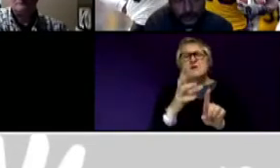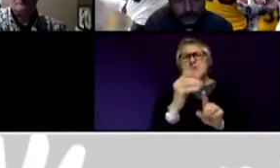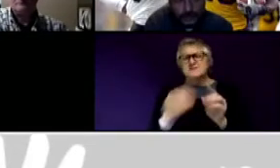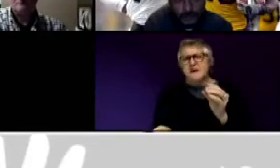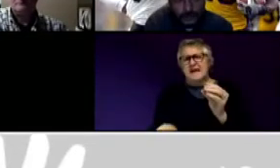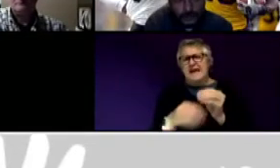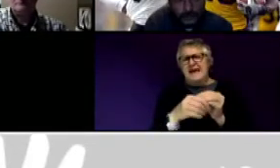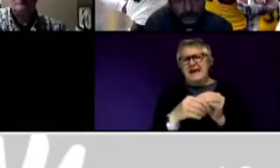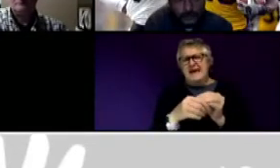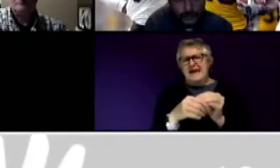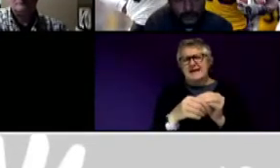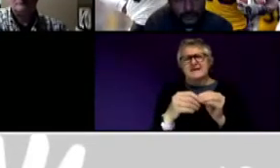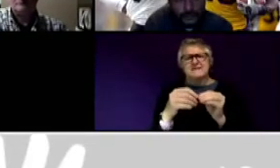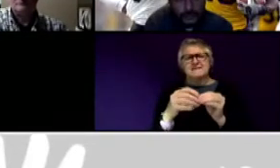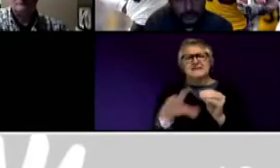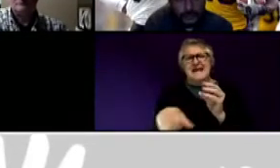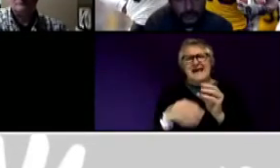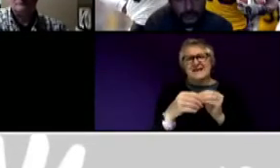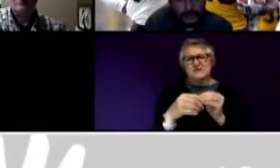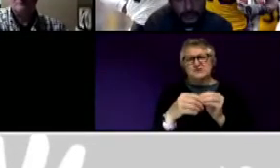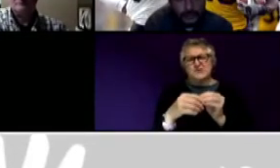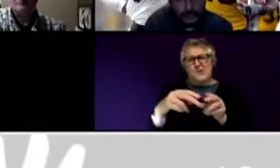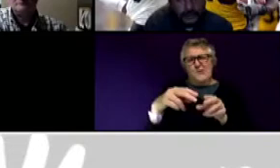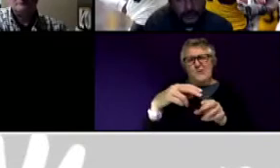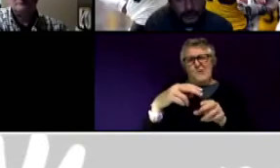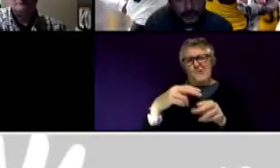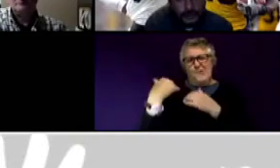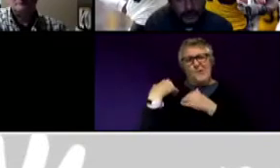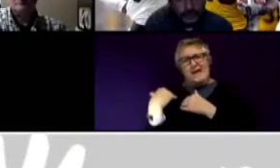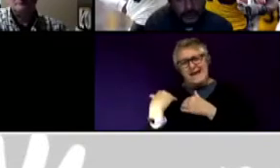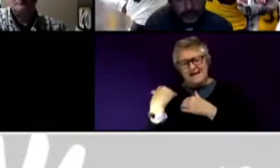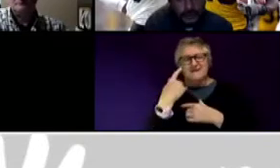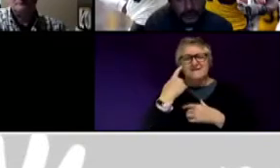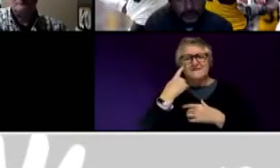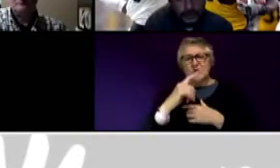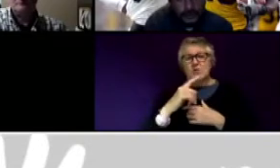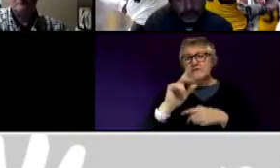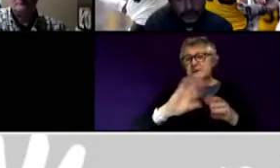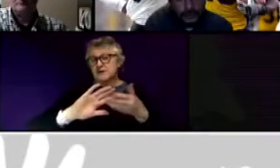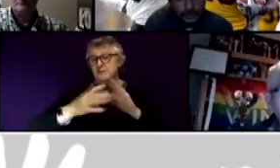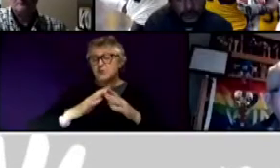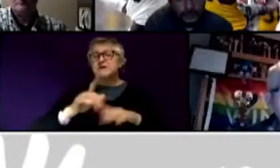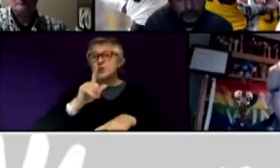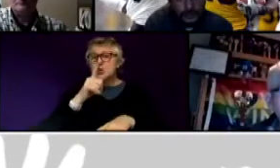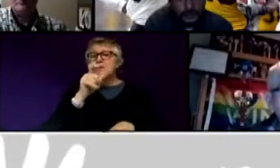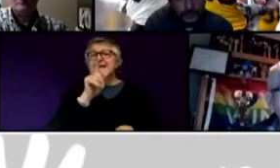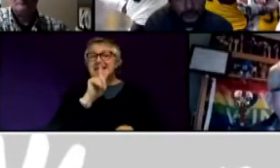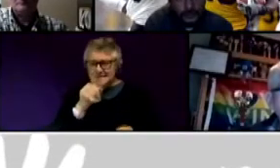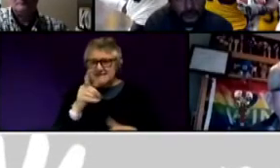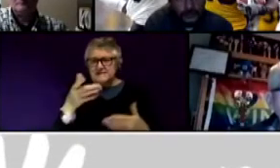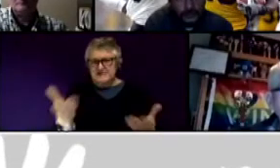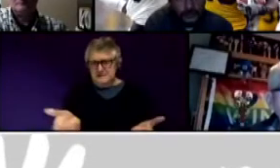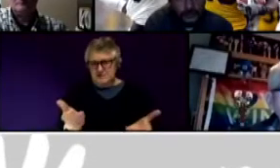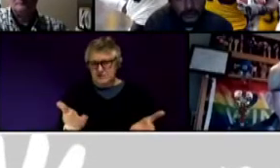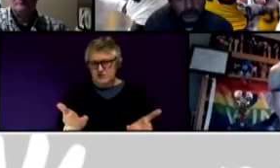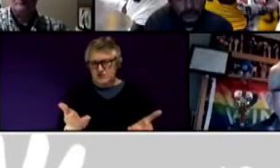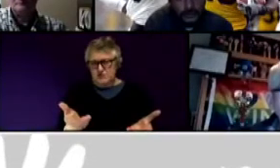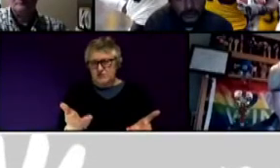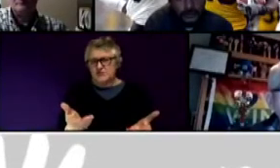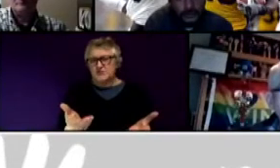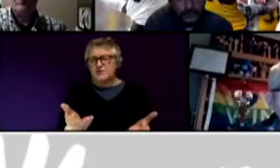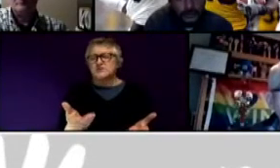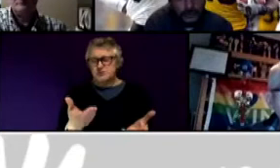we've reached out to the community who is present, to cement and welcome their